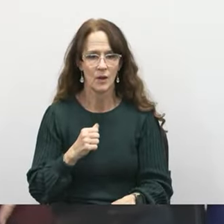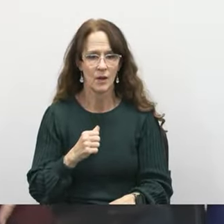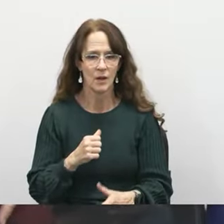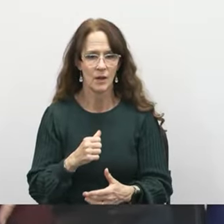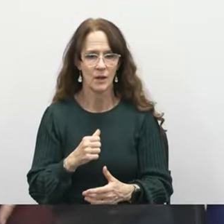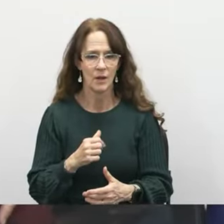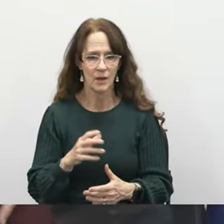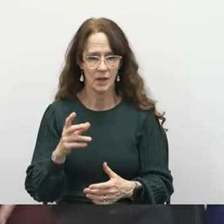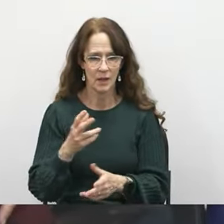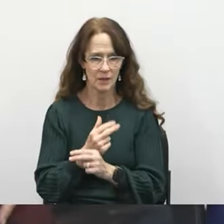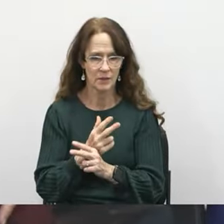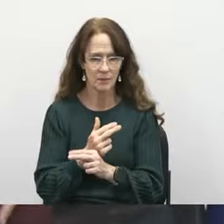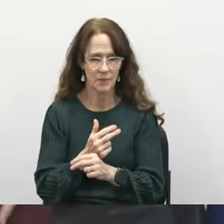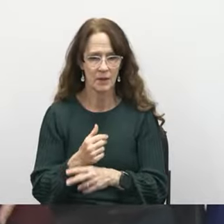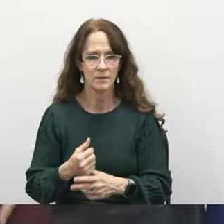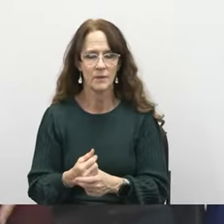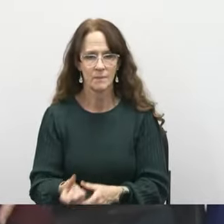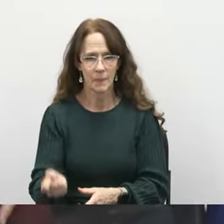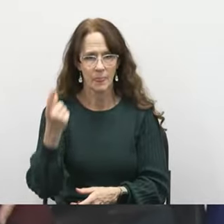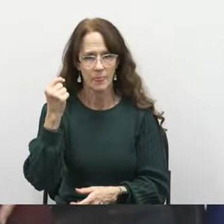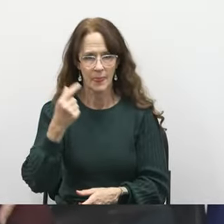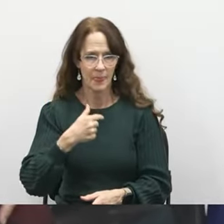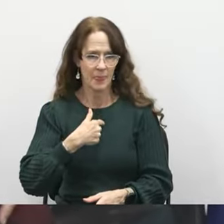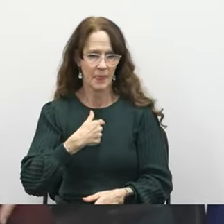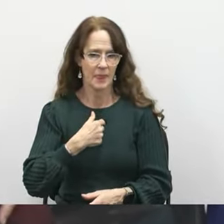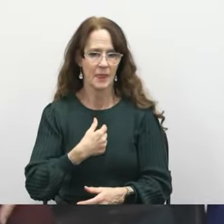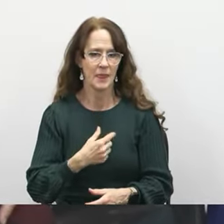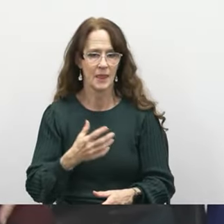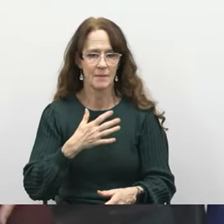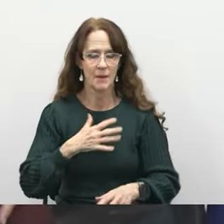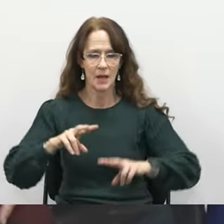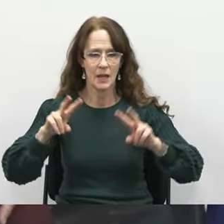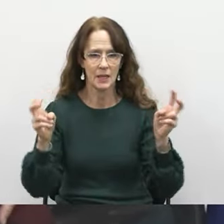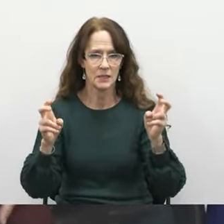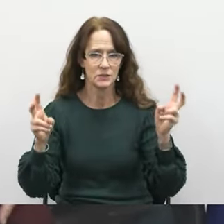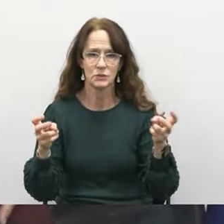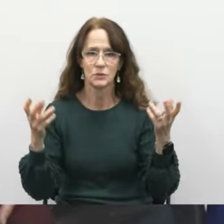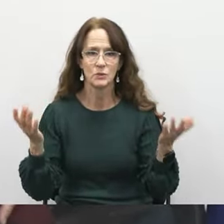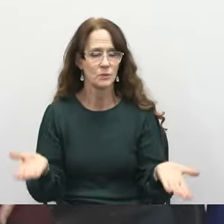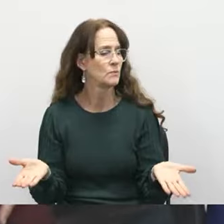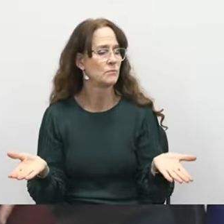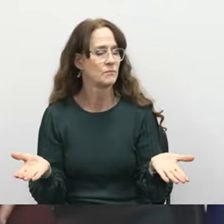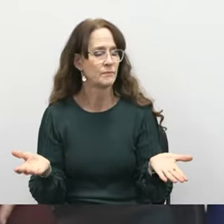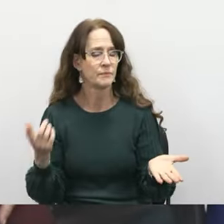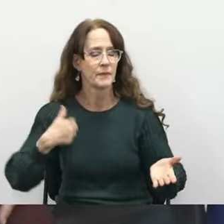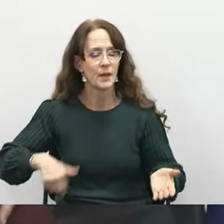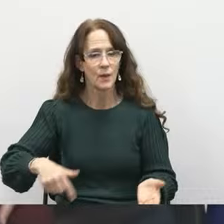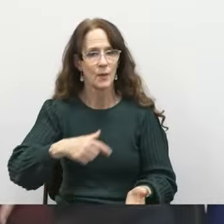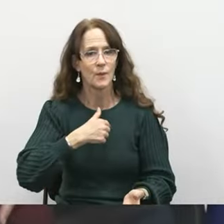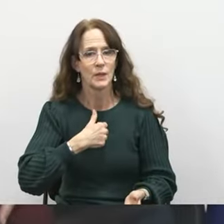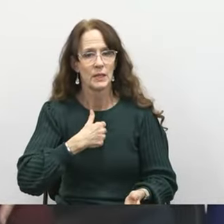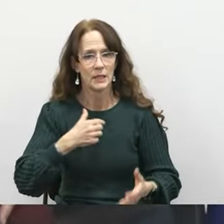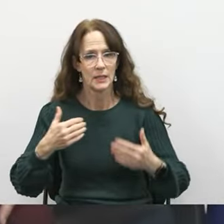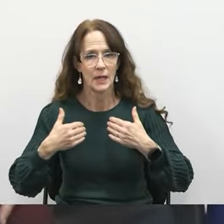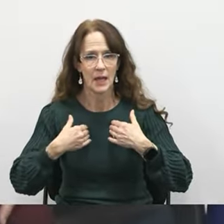and a Jackrabbit, if you know what I mean. My issue is we had ran into